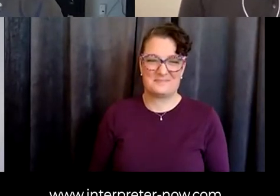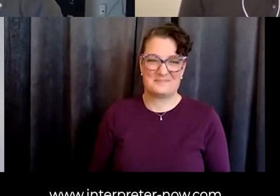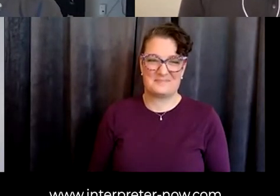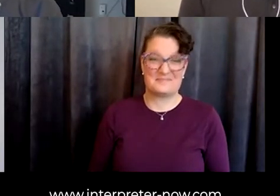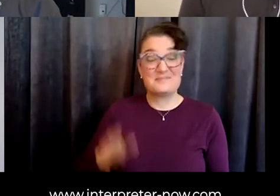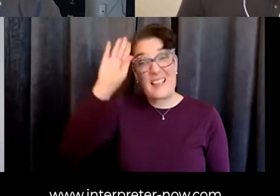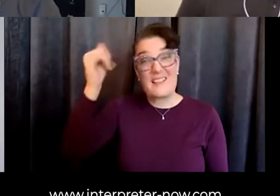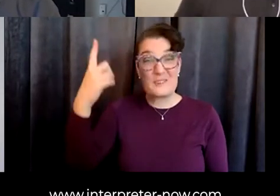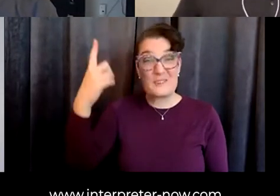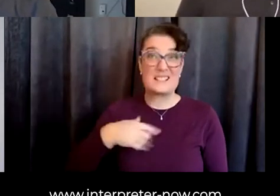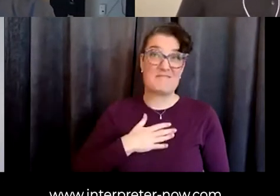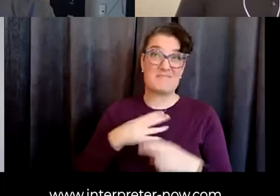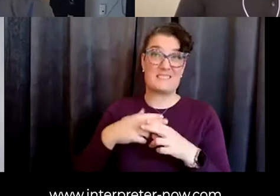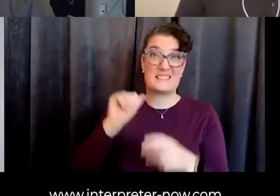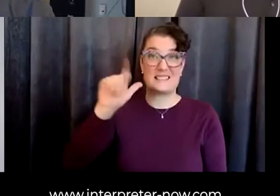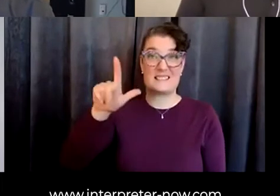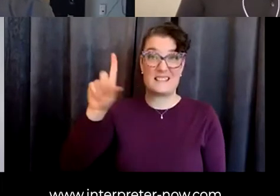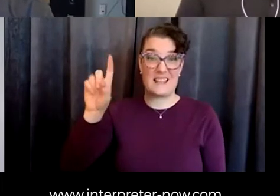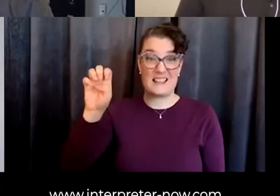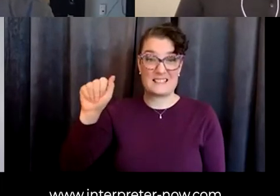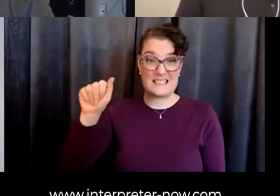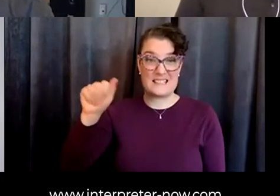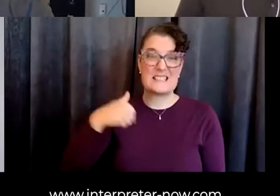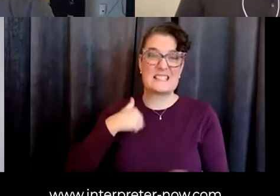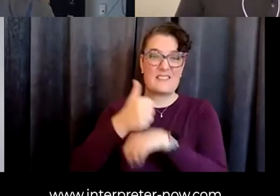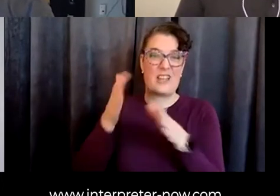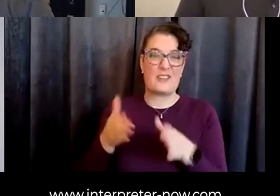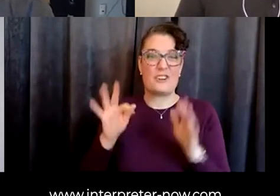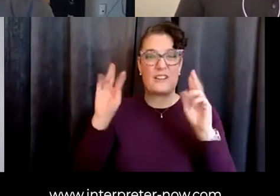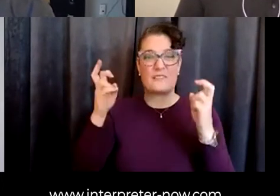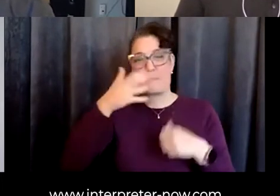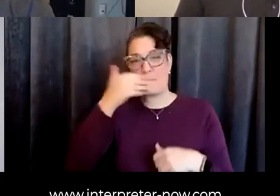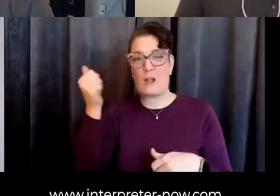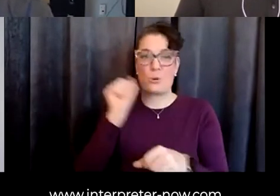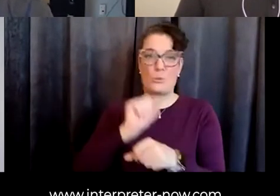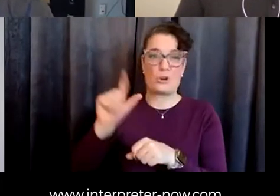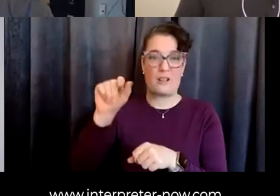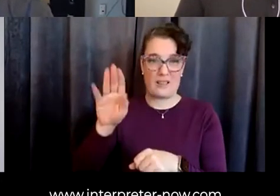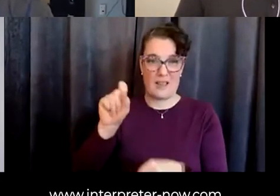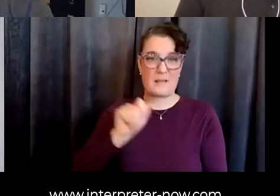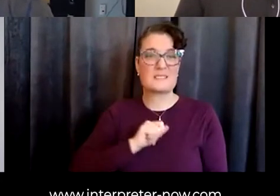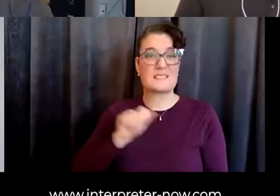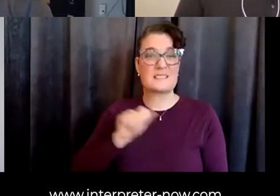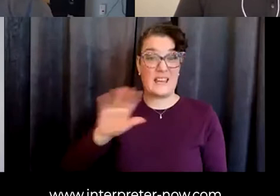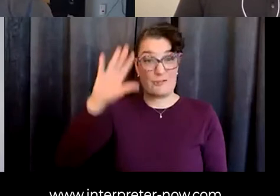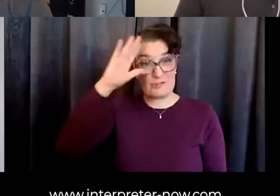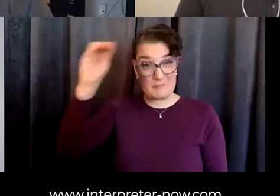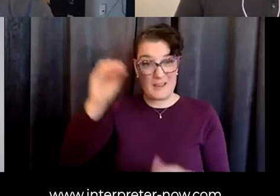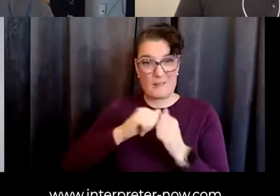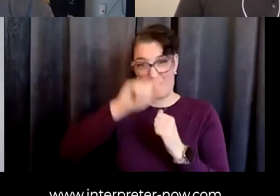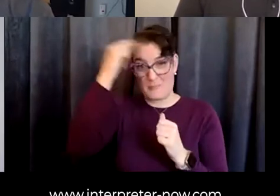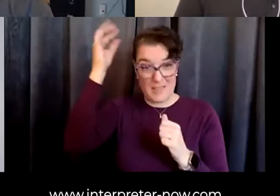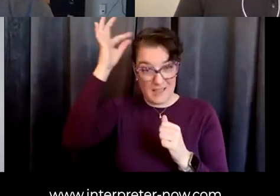Hi, everyone. My name is Al D. I'm the founder of Better Work Labs. I am a Asian male with black